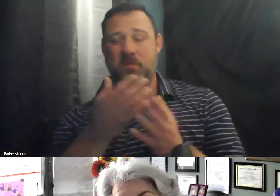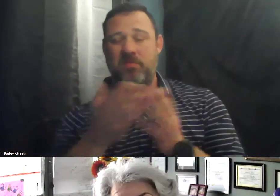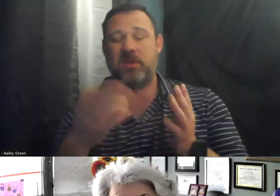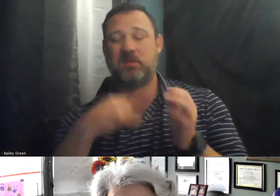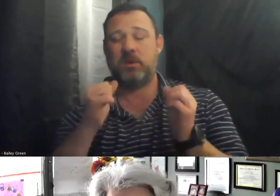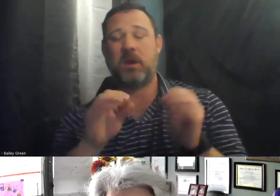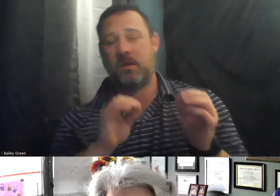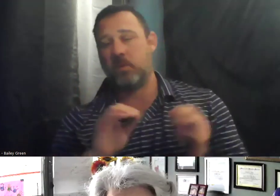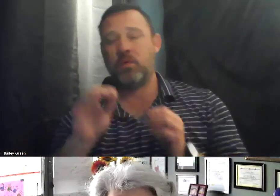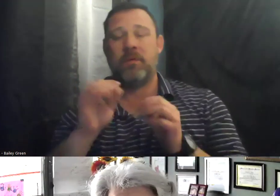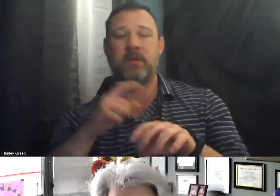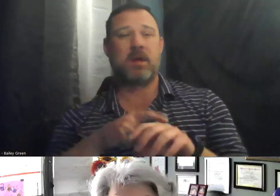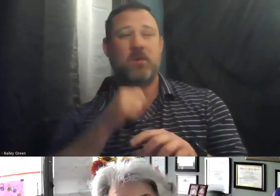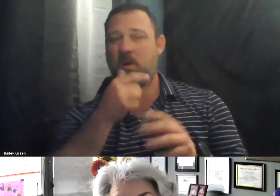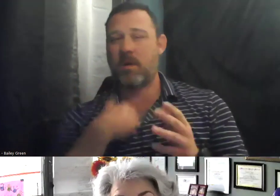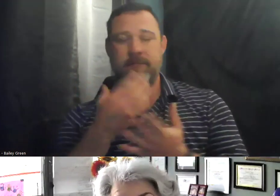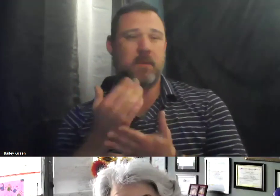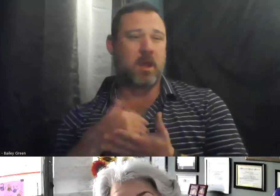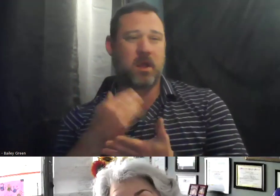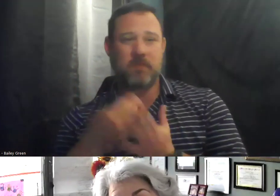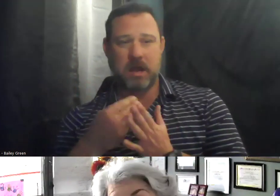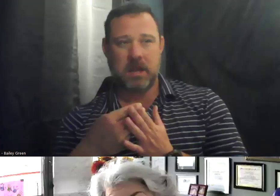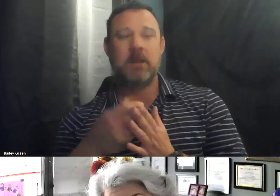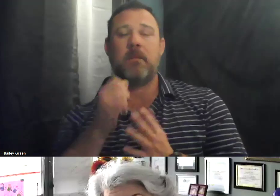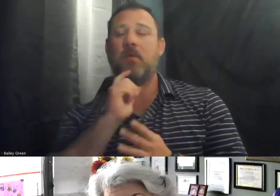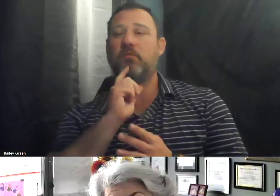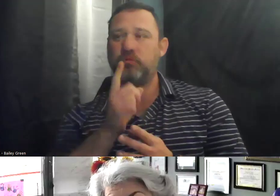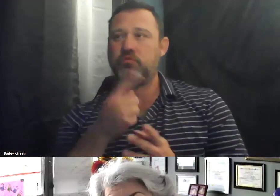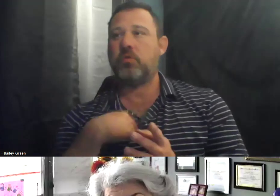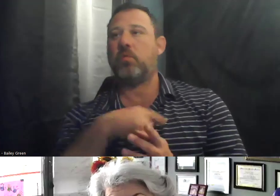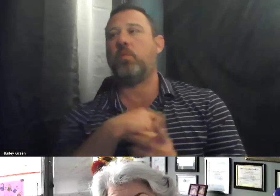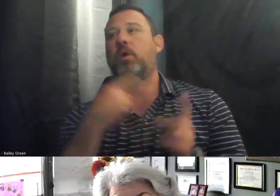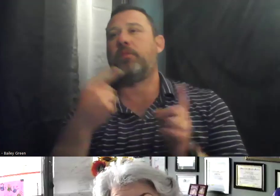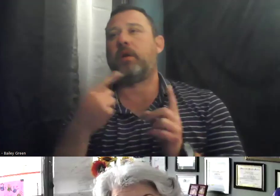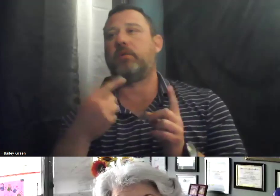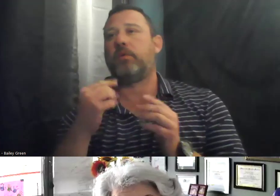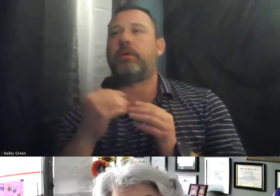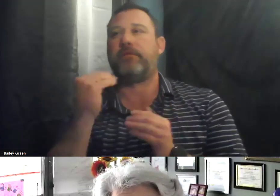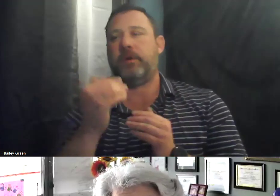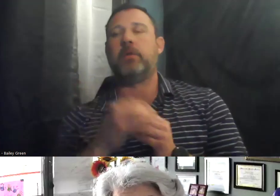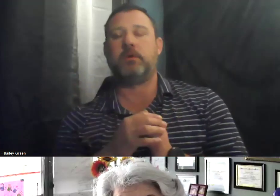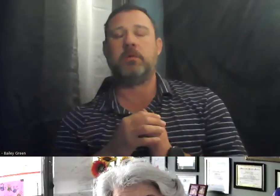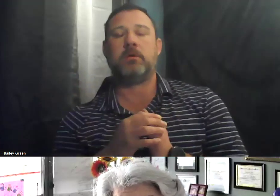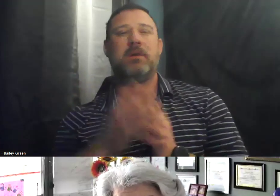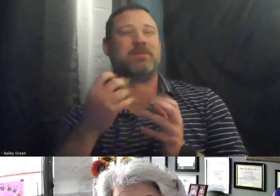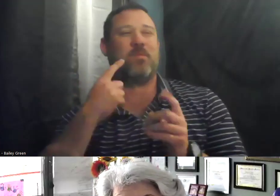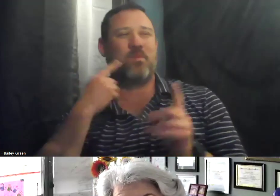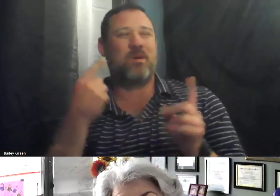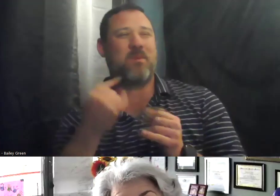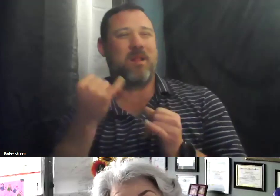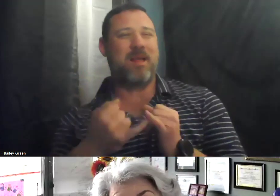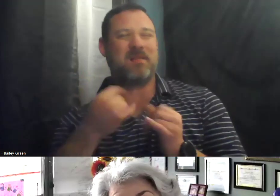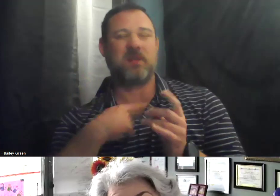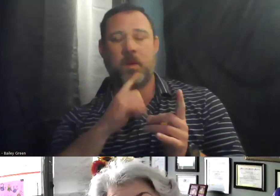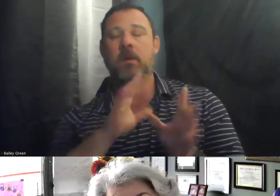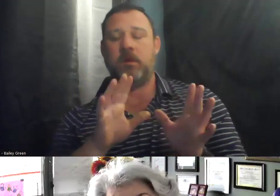move in a time when we don't have budget money to make sure that we are prioritizing and elevating. I just want to point out one last thing and then I'll be quiet.